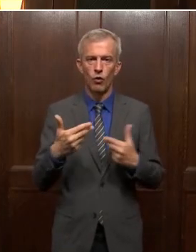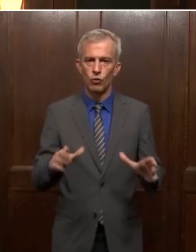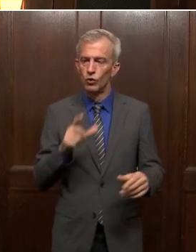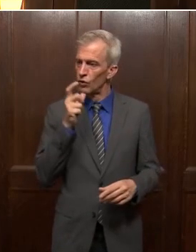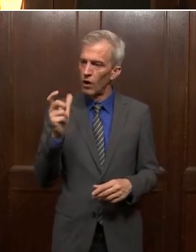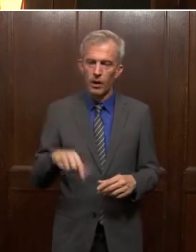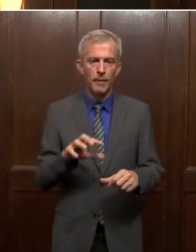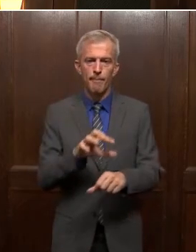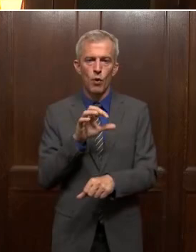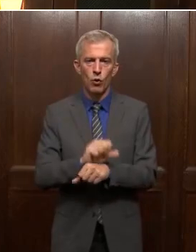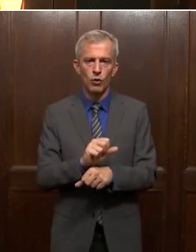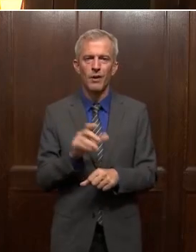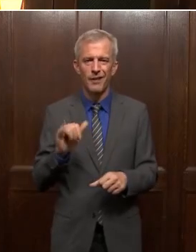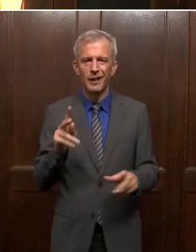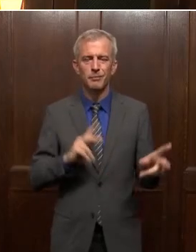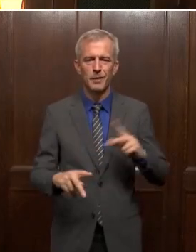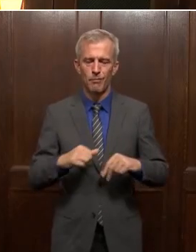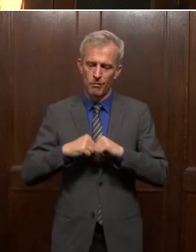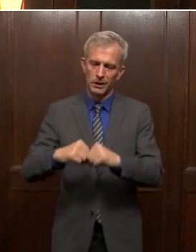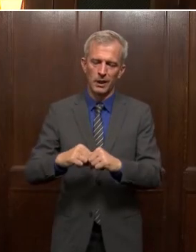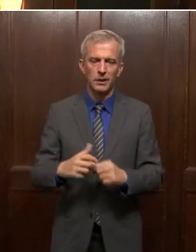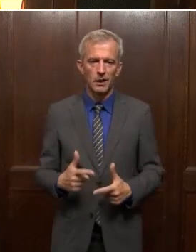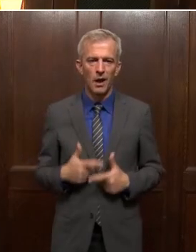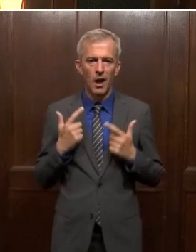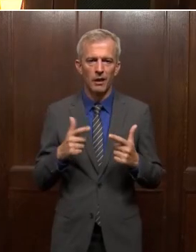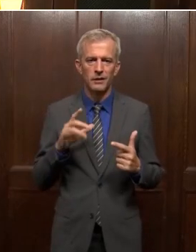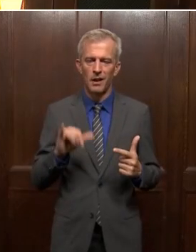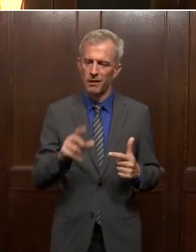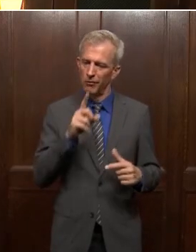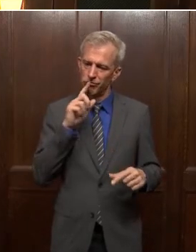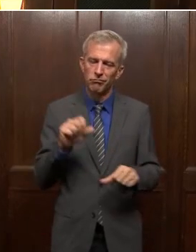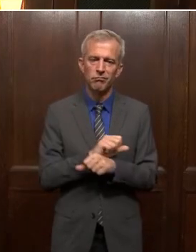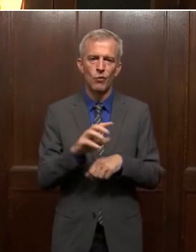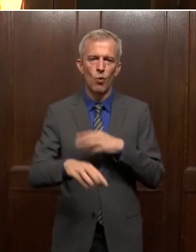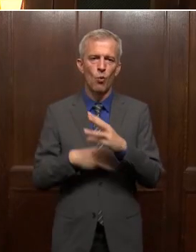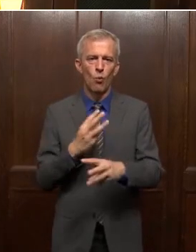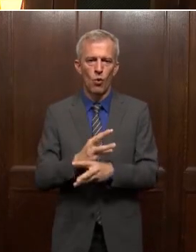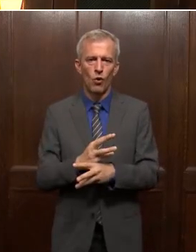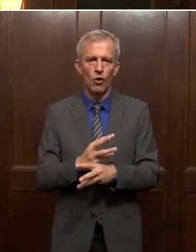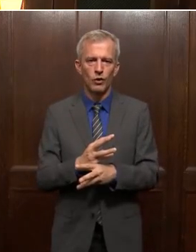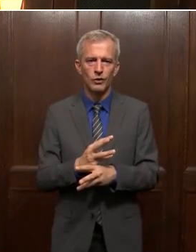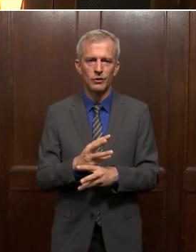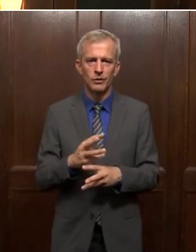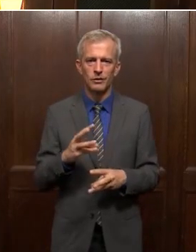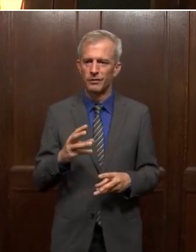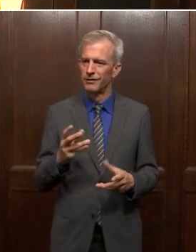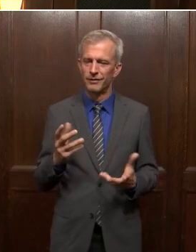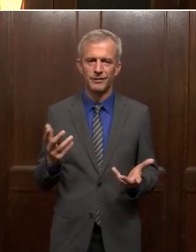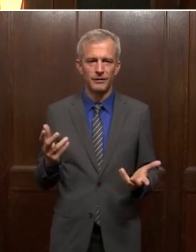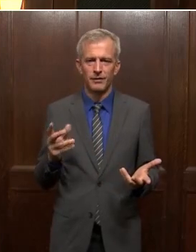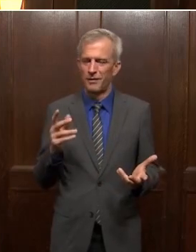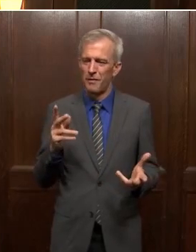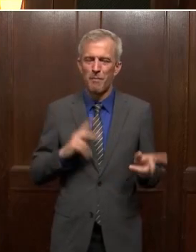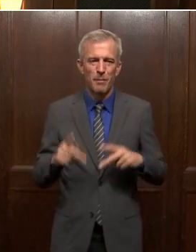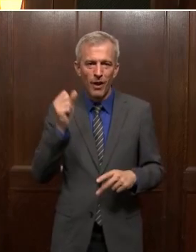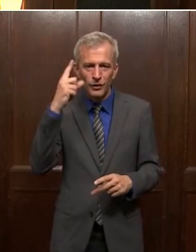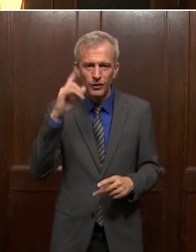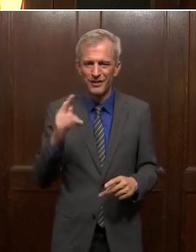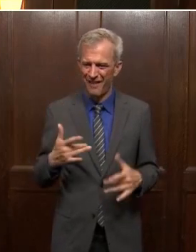booked. That's people protecting their lives, and that is the reality of our receipts. People understand this. People feel this in their own